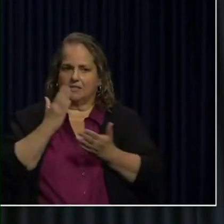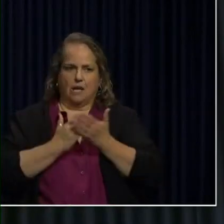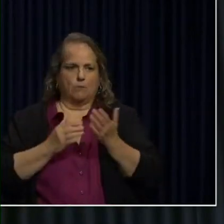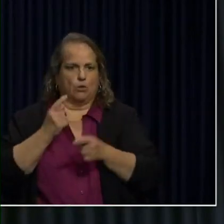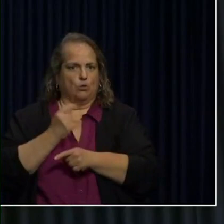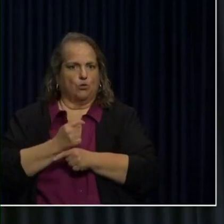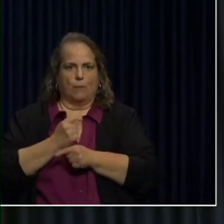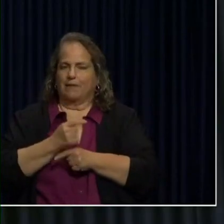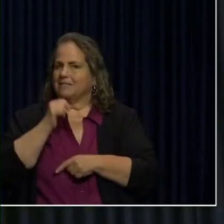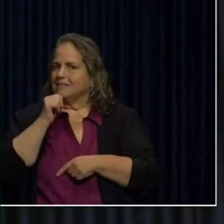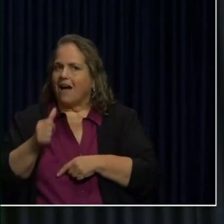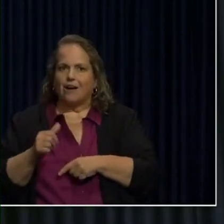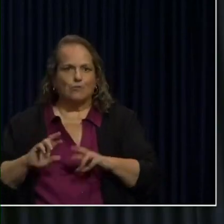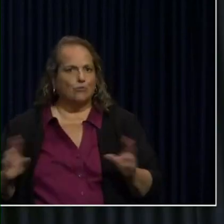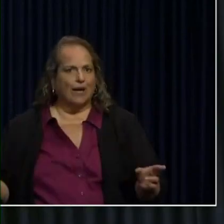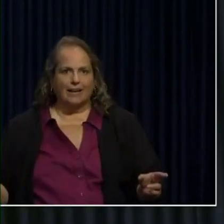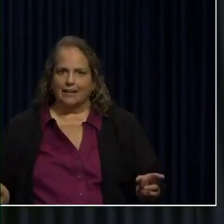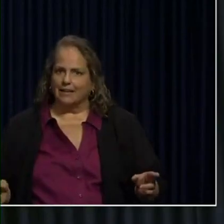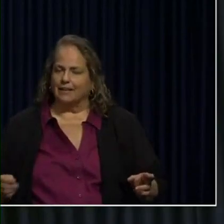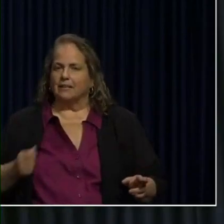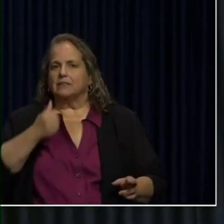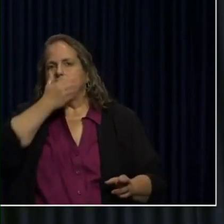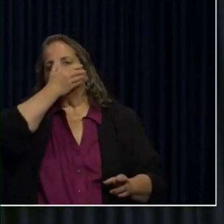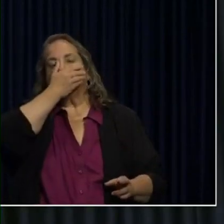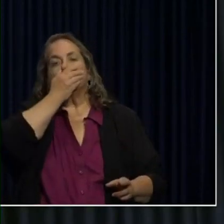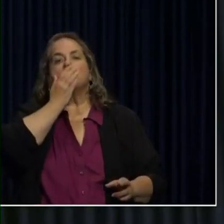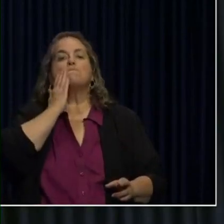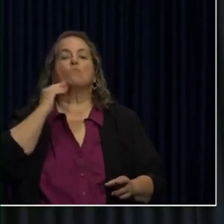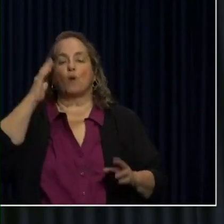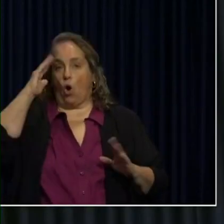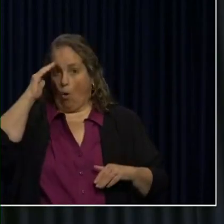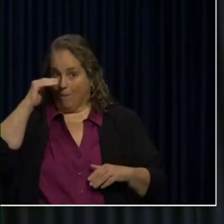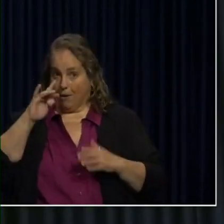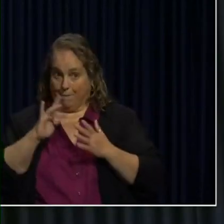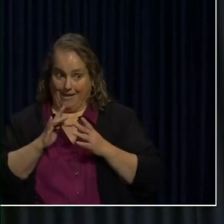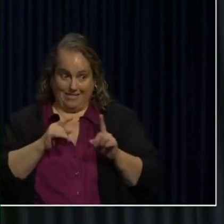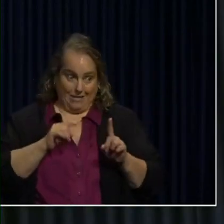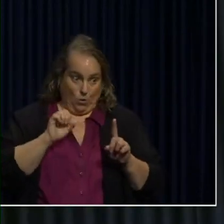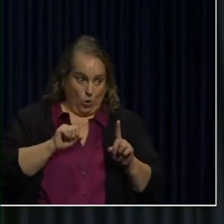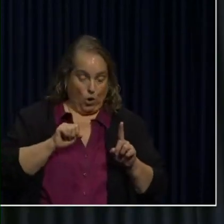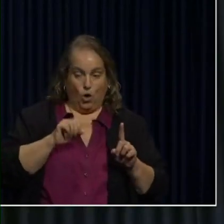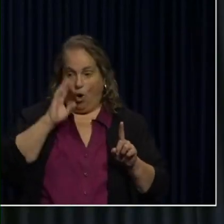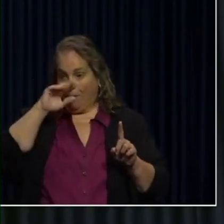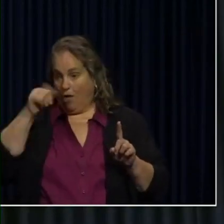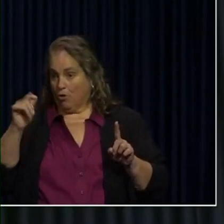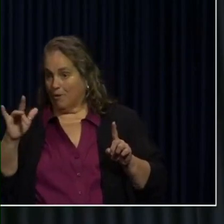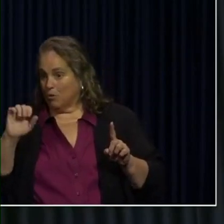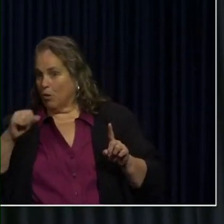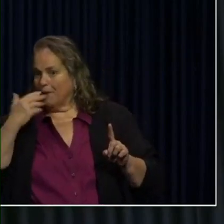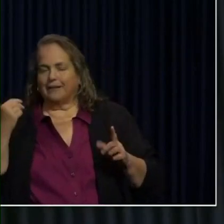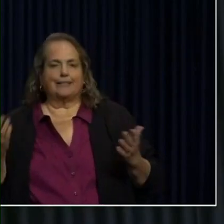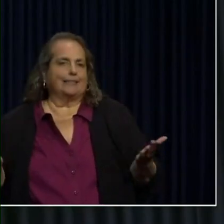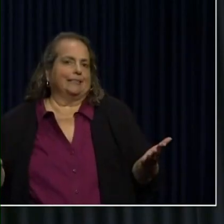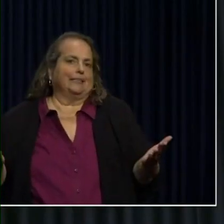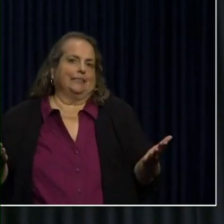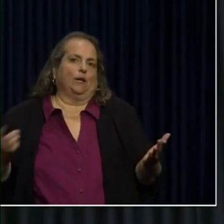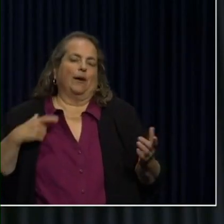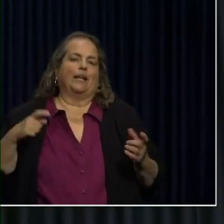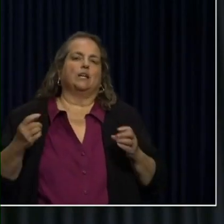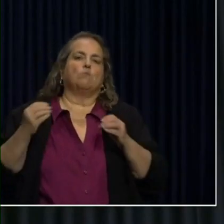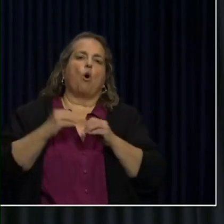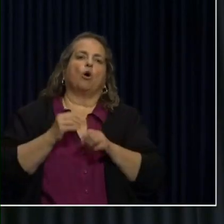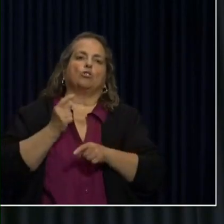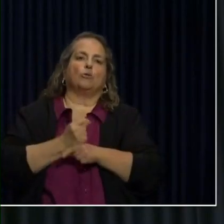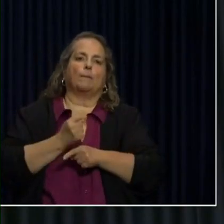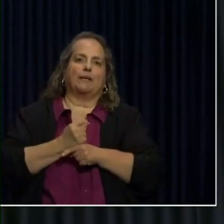fact going to be supported by evidence. Hopefully remdesivir works better. Hopefully immunotherapy works better. Hopefully we come up with even more treatments going